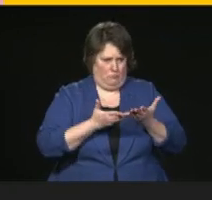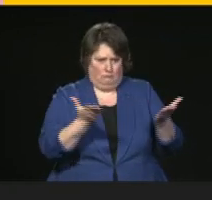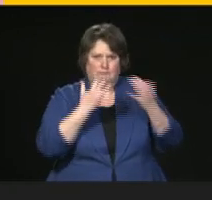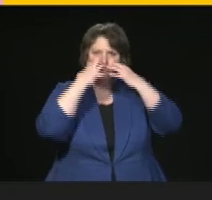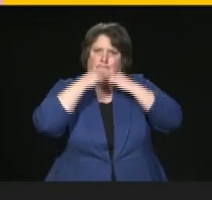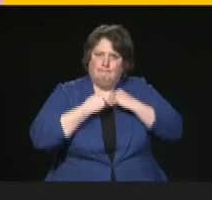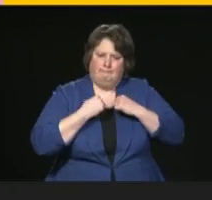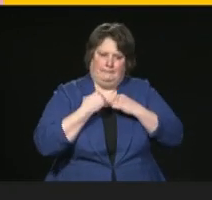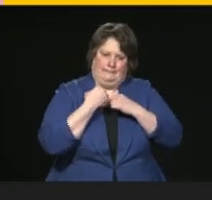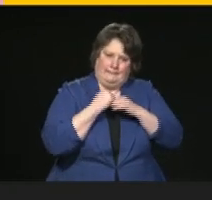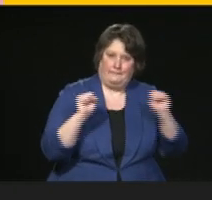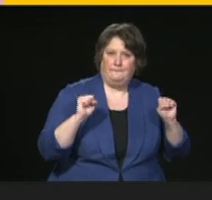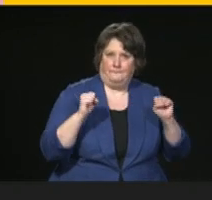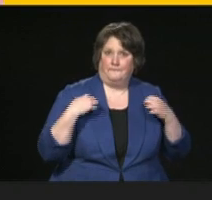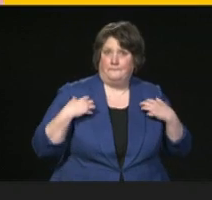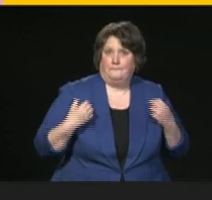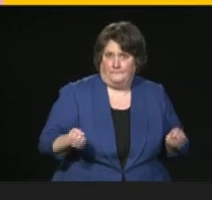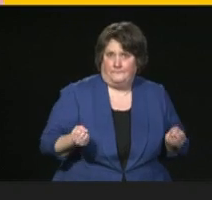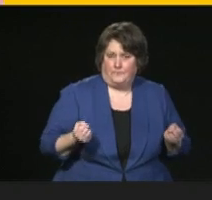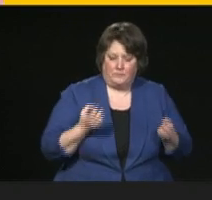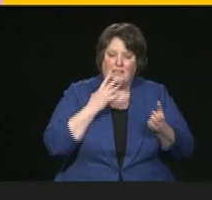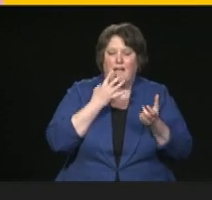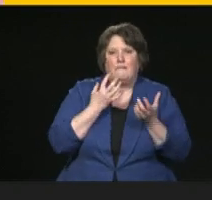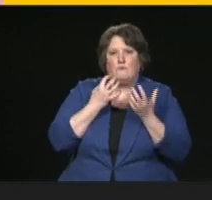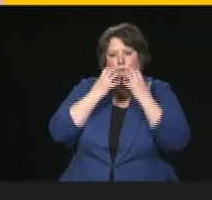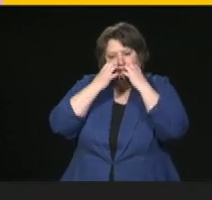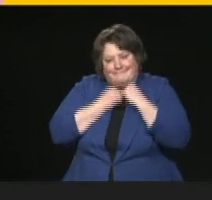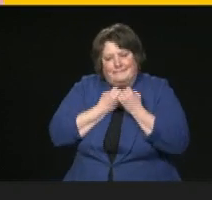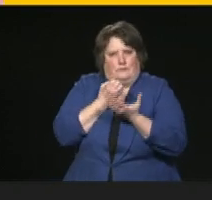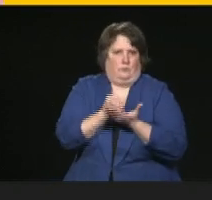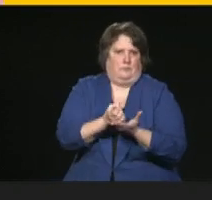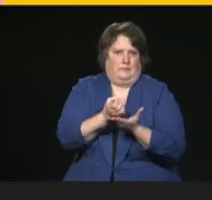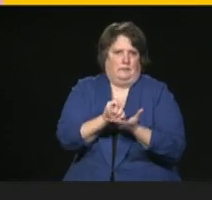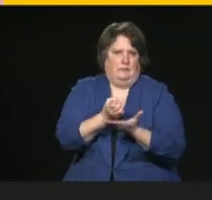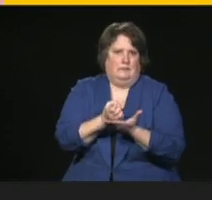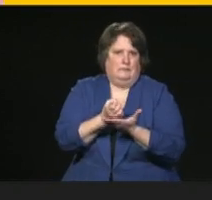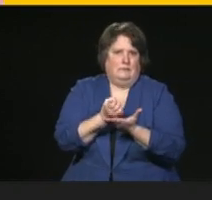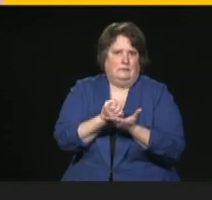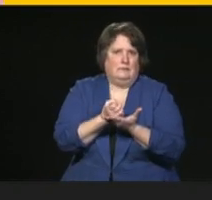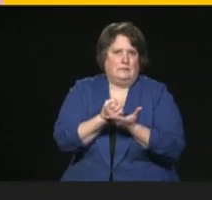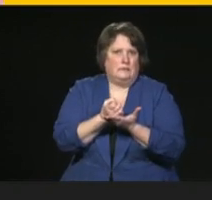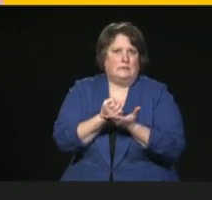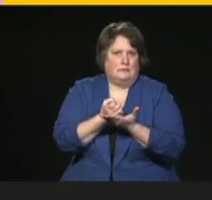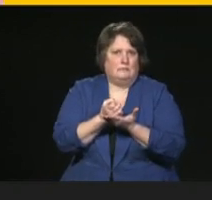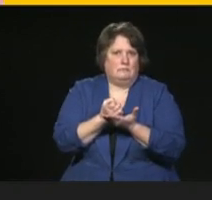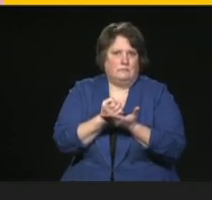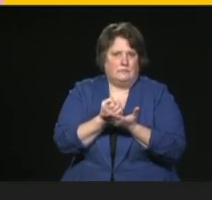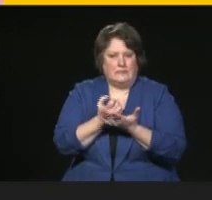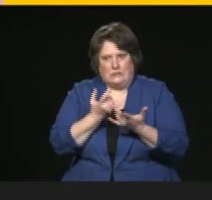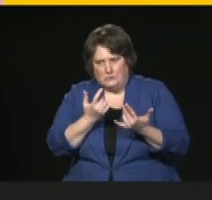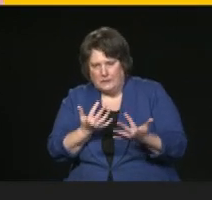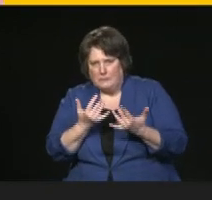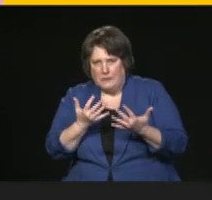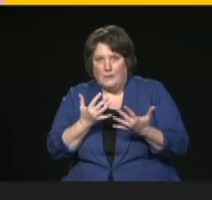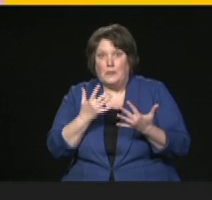economy intact during this situation and to ensure that economically